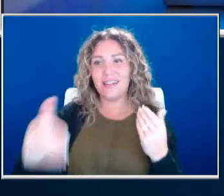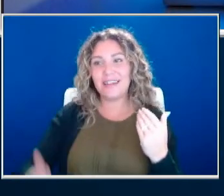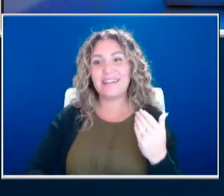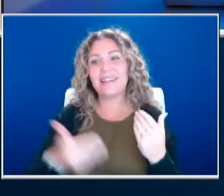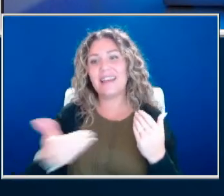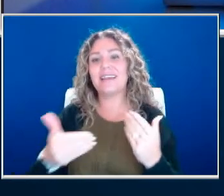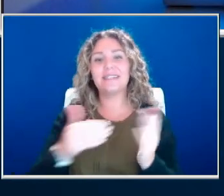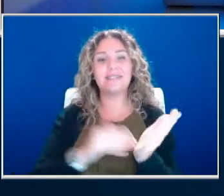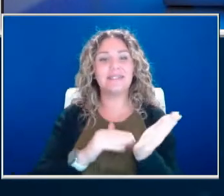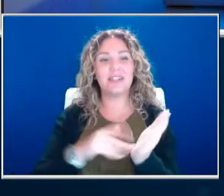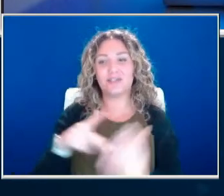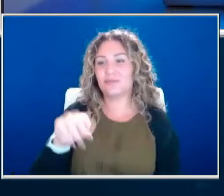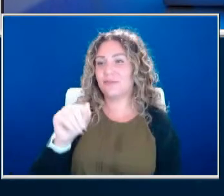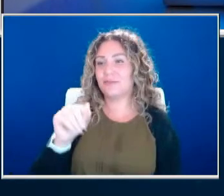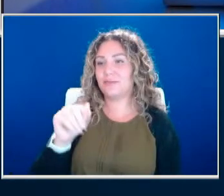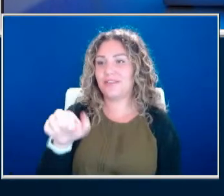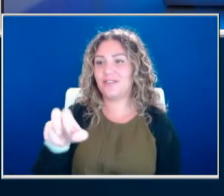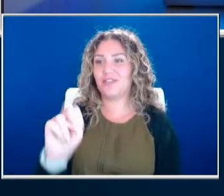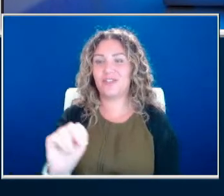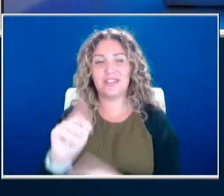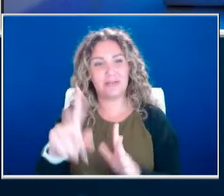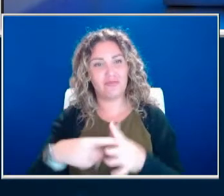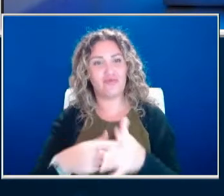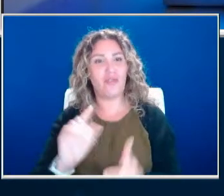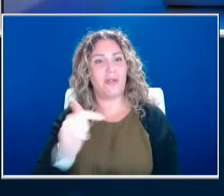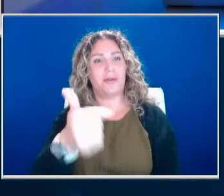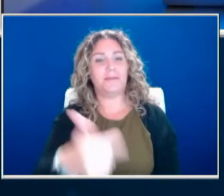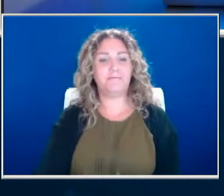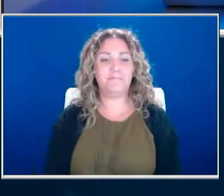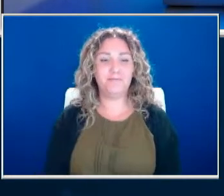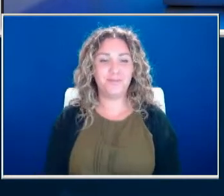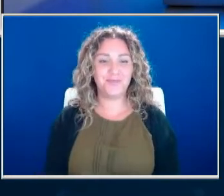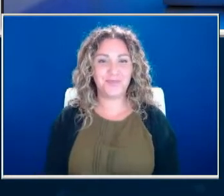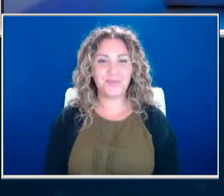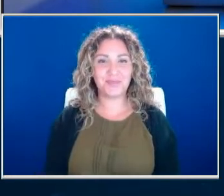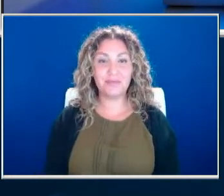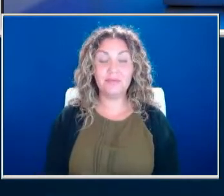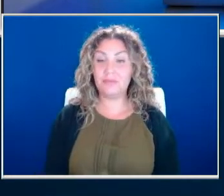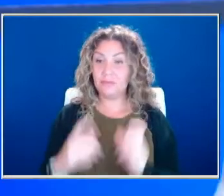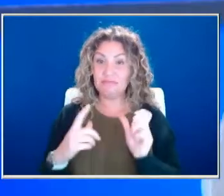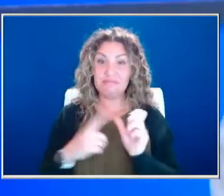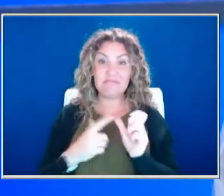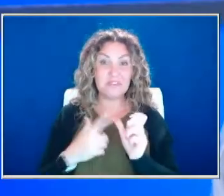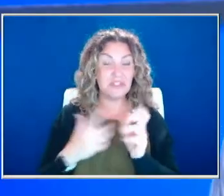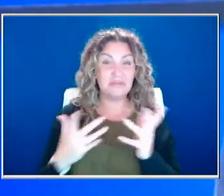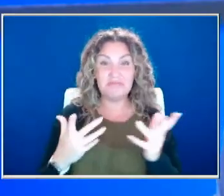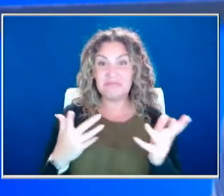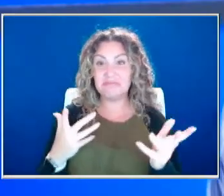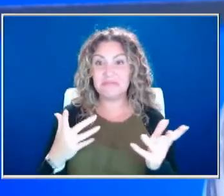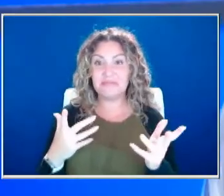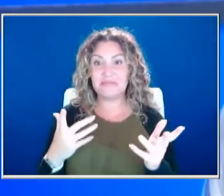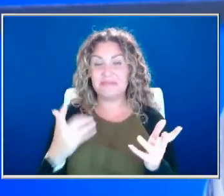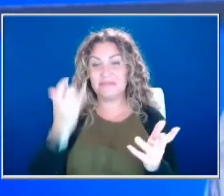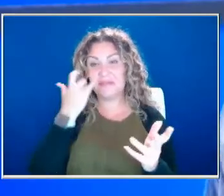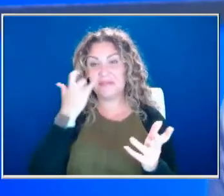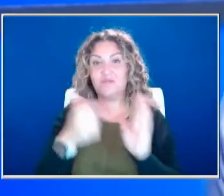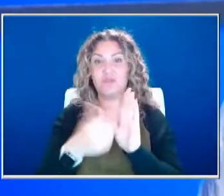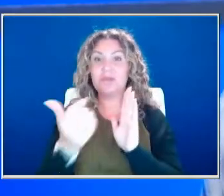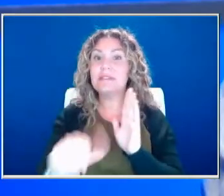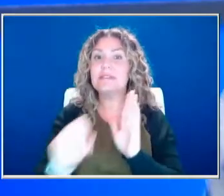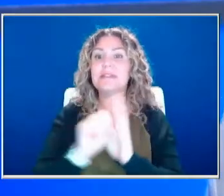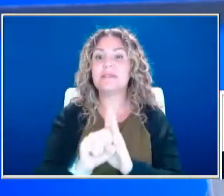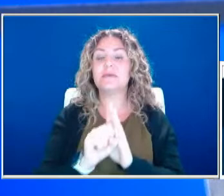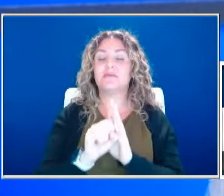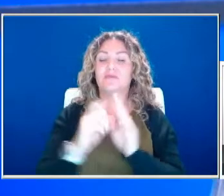let you get us started. What should we know? Yeah, I think the biggest thing from today is if you present with any symptoms or you have trouble with your